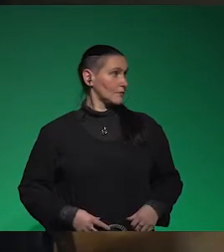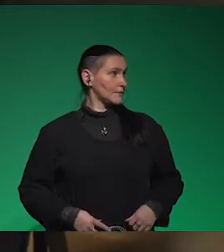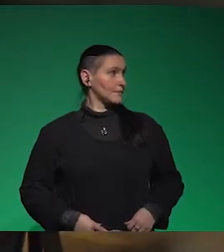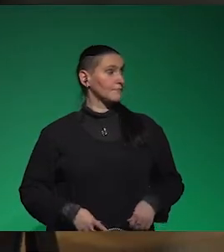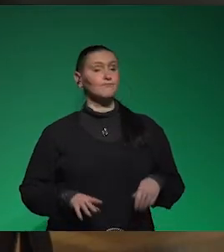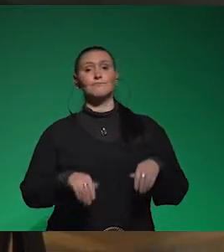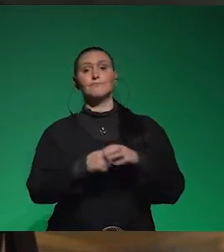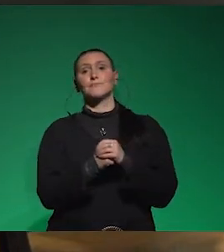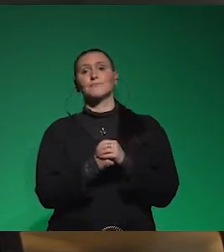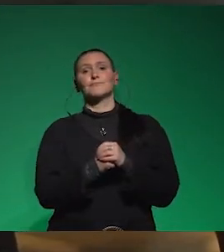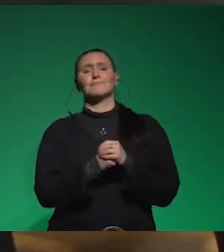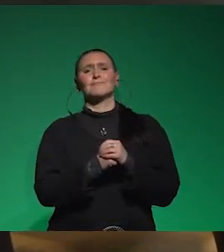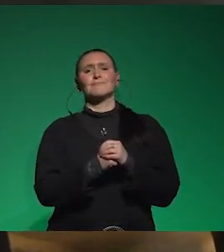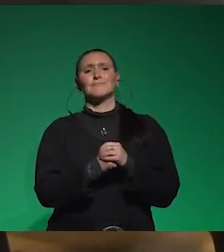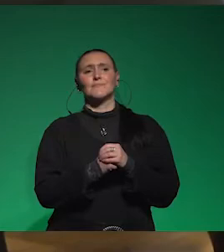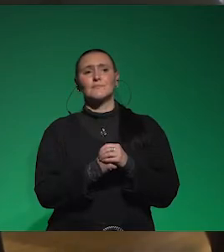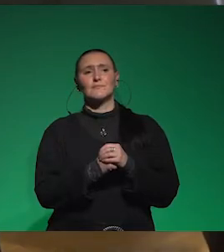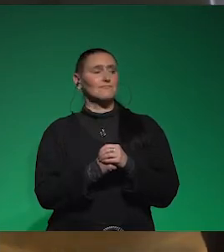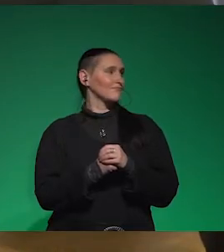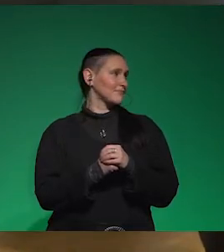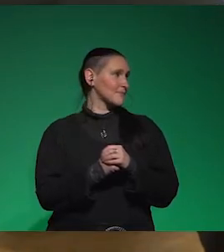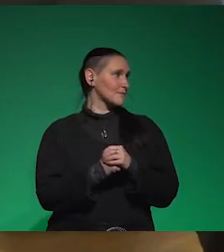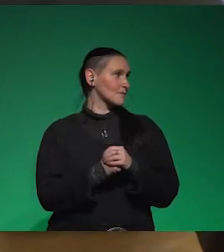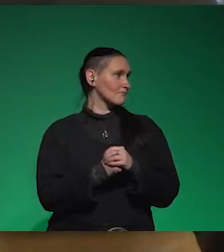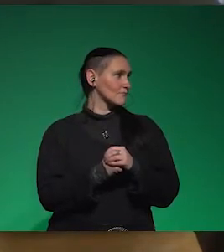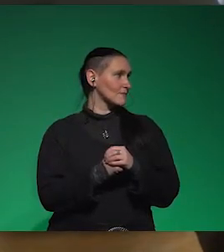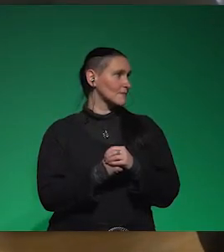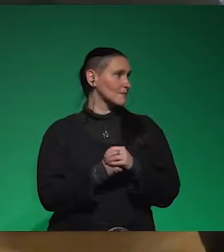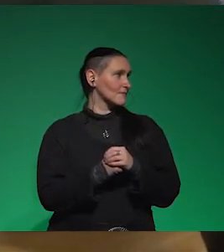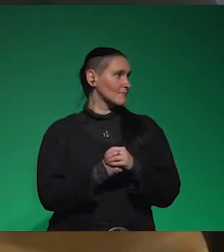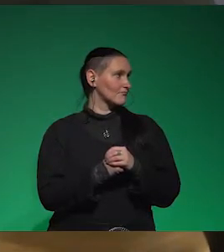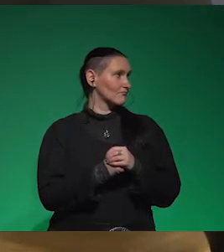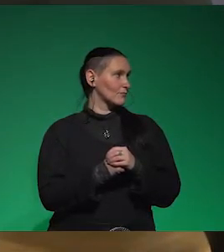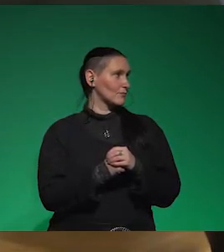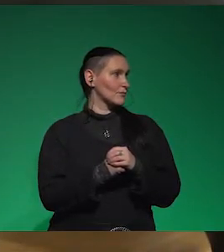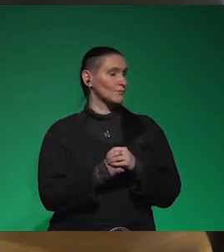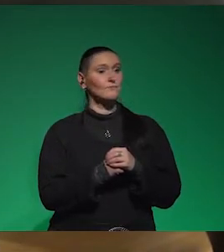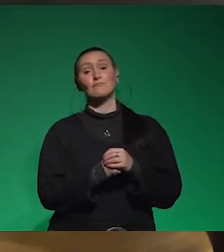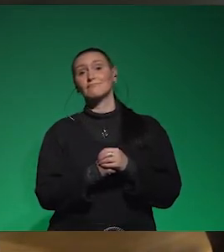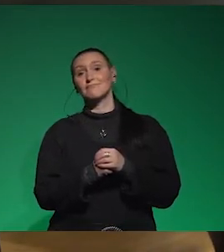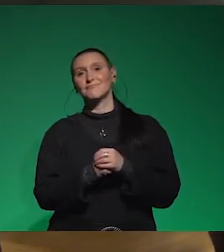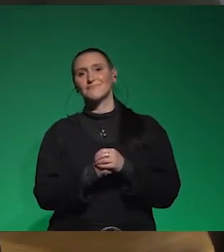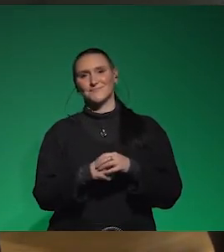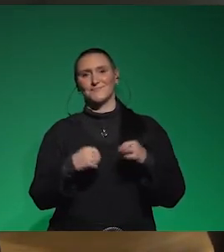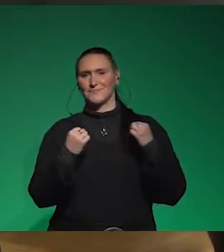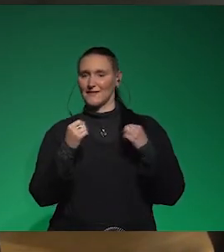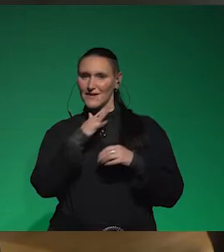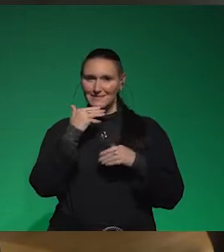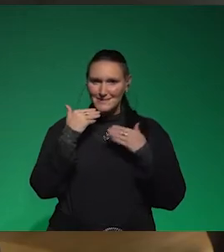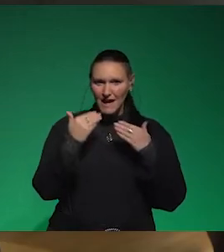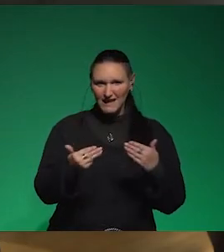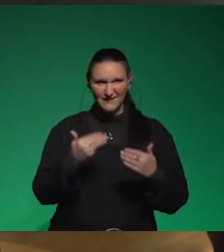Thank you so much. So I was wondering, maybe it's a silly question, but why there? There's, we are seeing everywhere in the world and on the